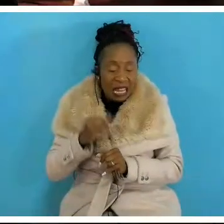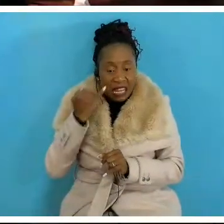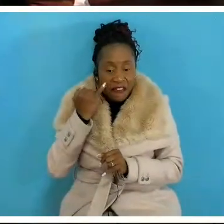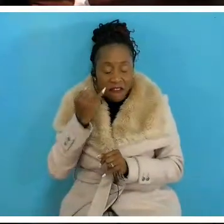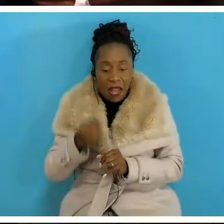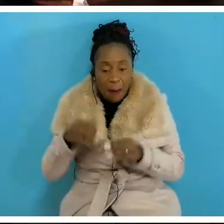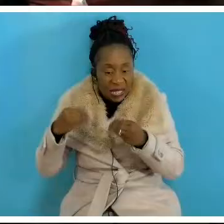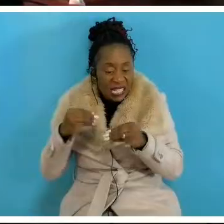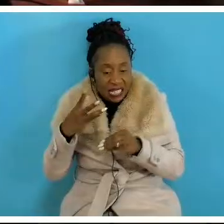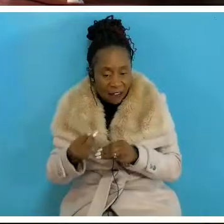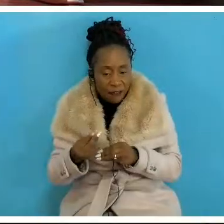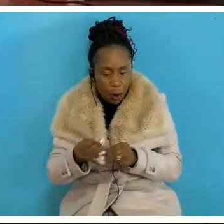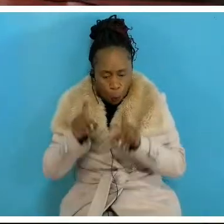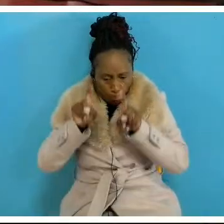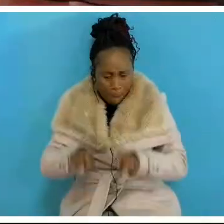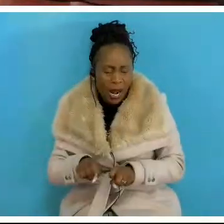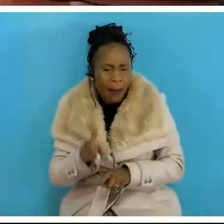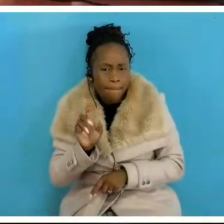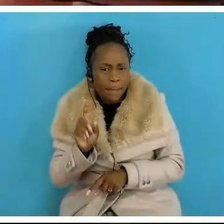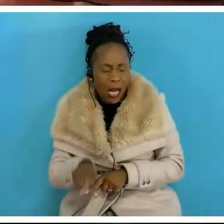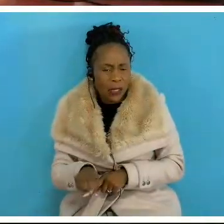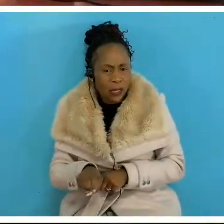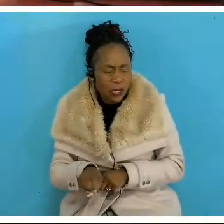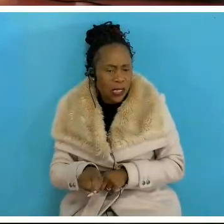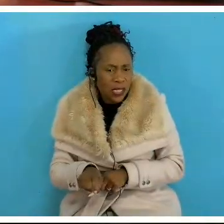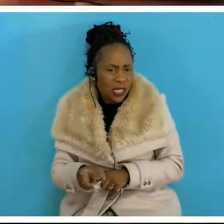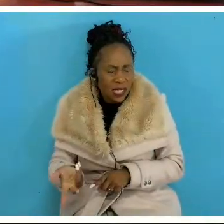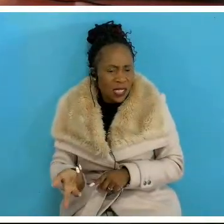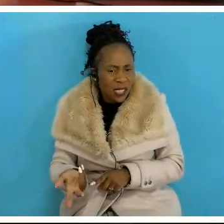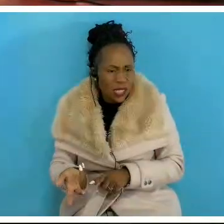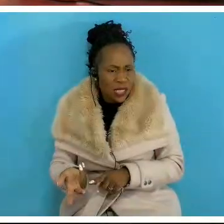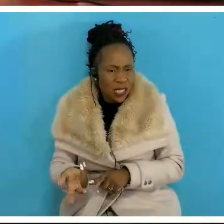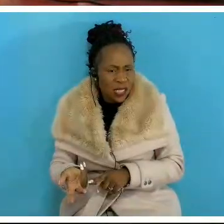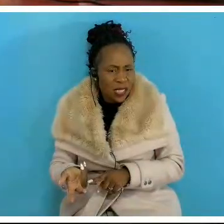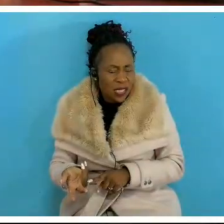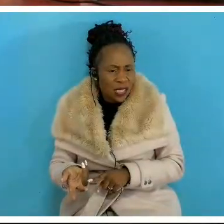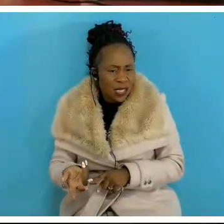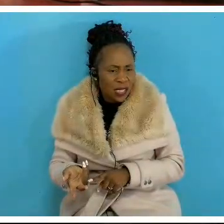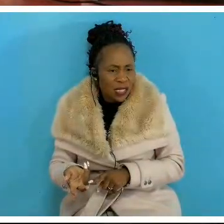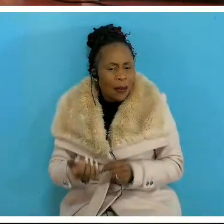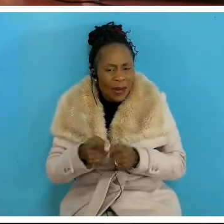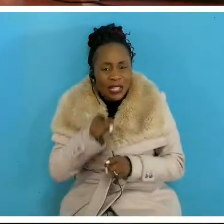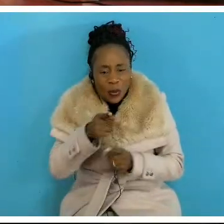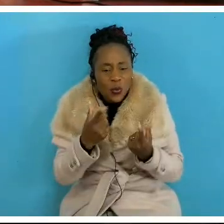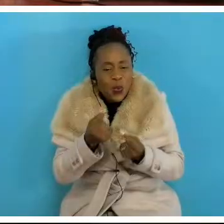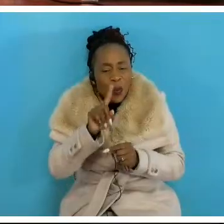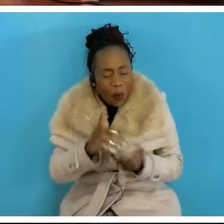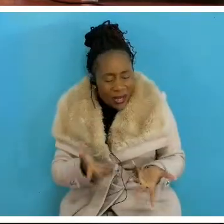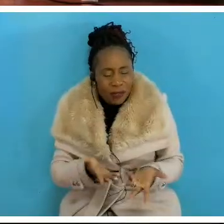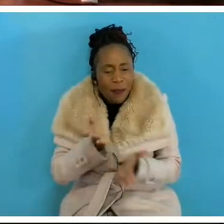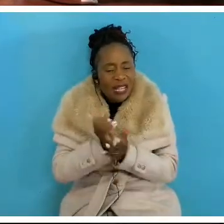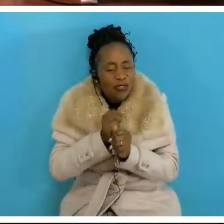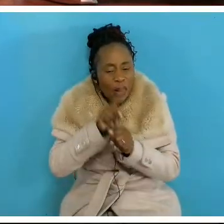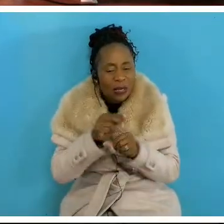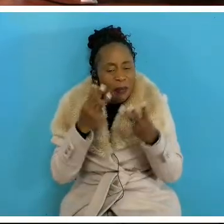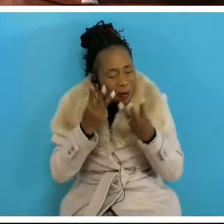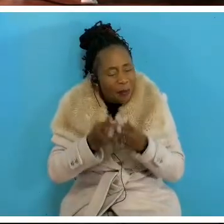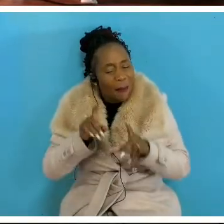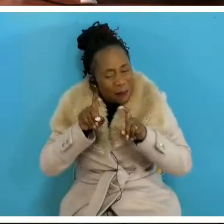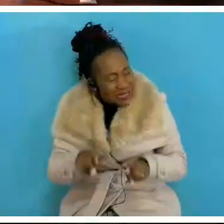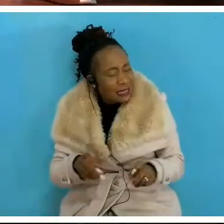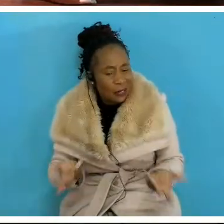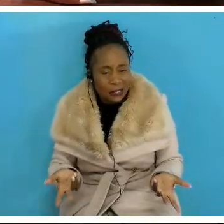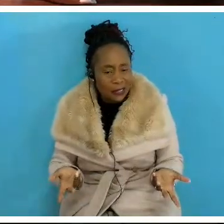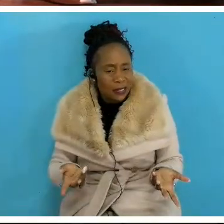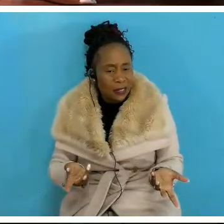then you must comply. What is it that you make sure that people are complying? Why do you take a burden? Why can't